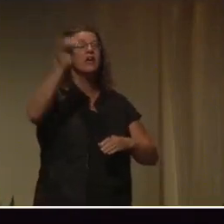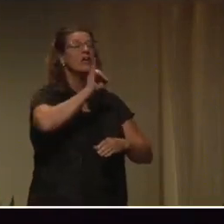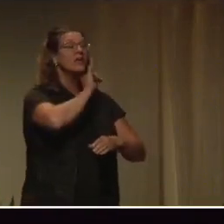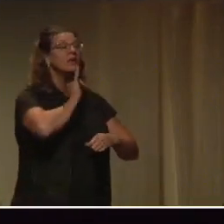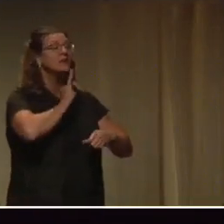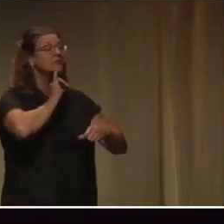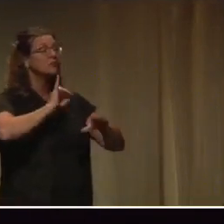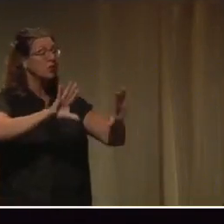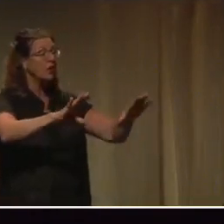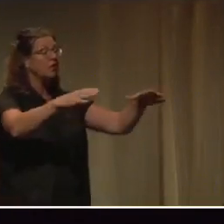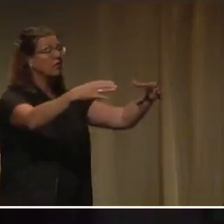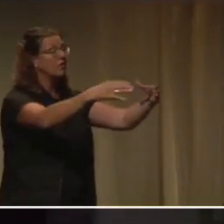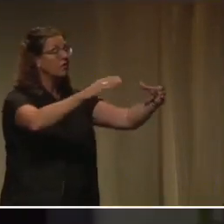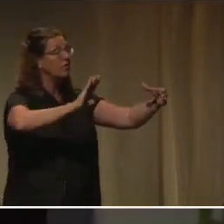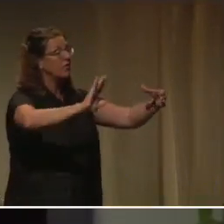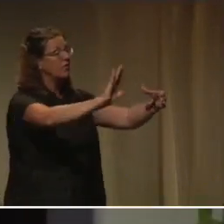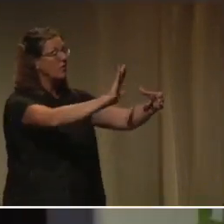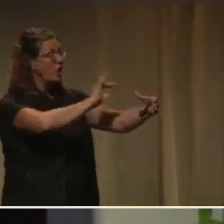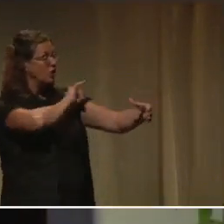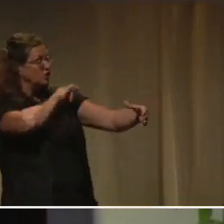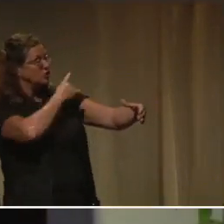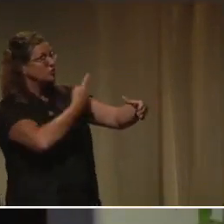Israel, strength and